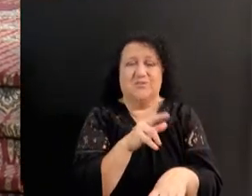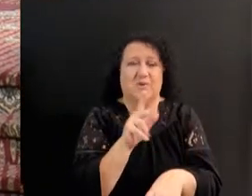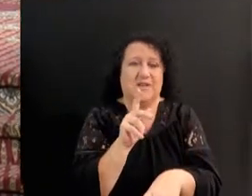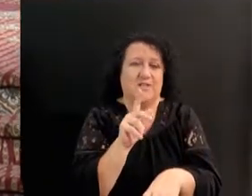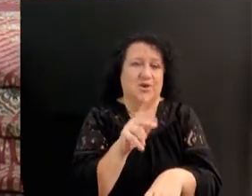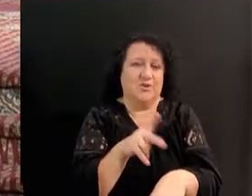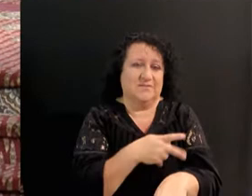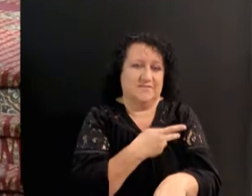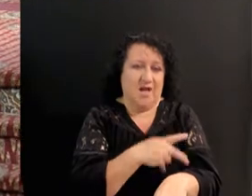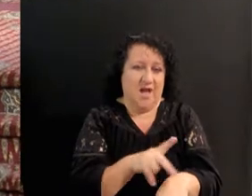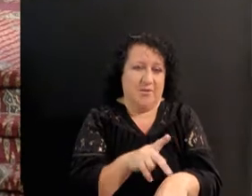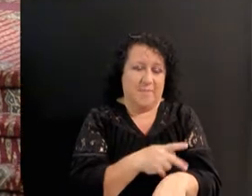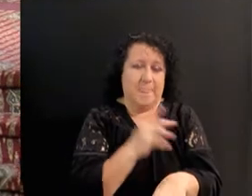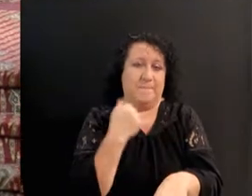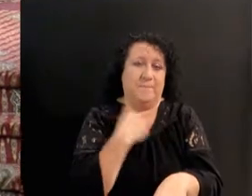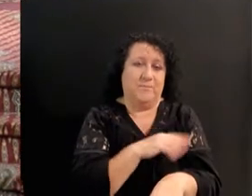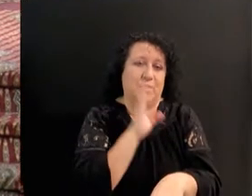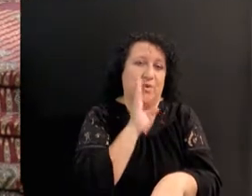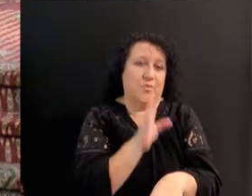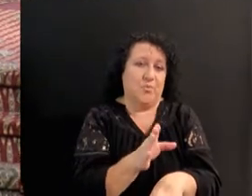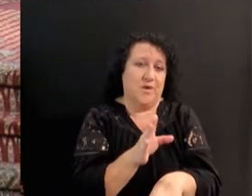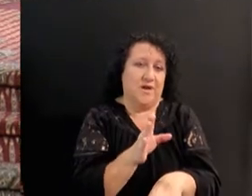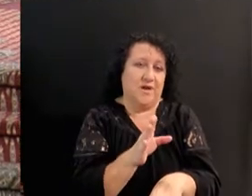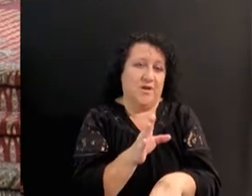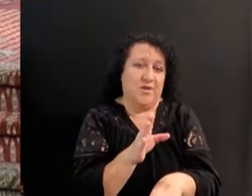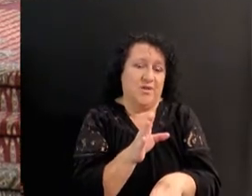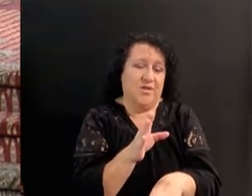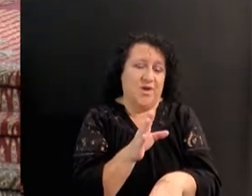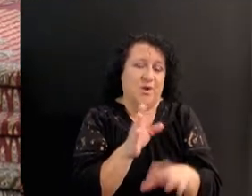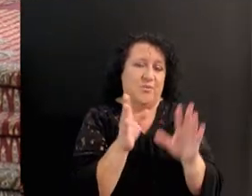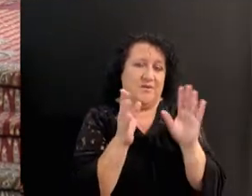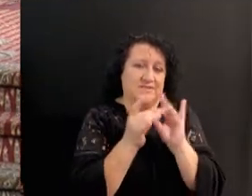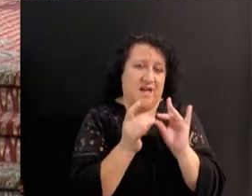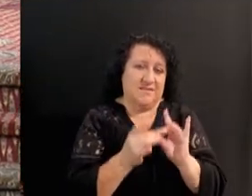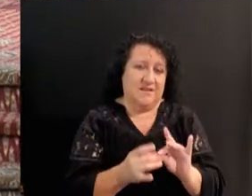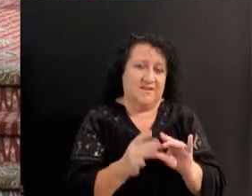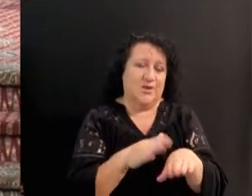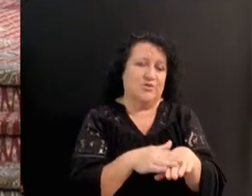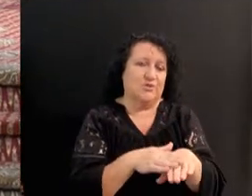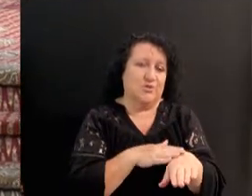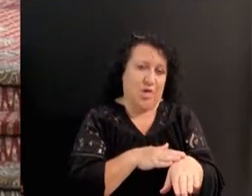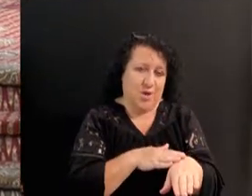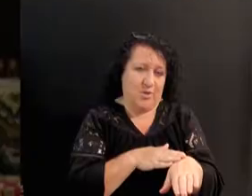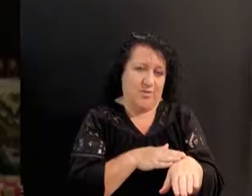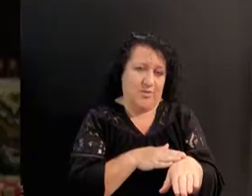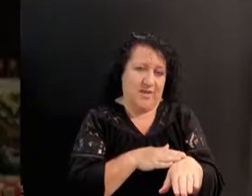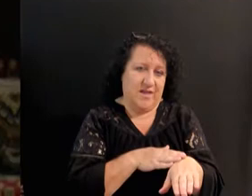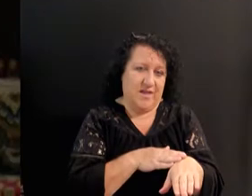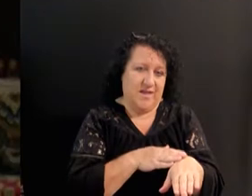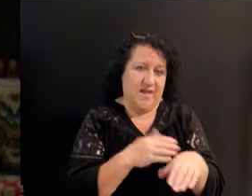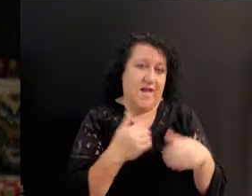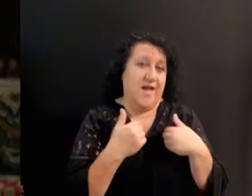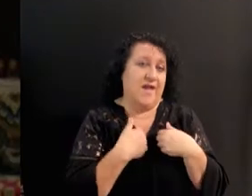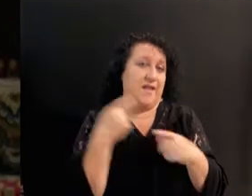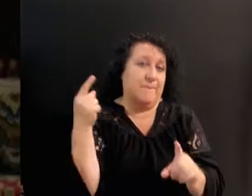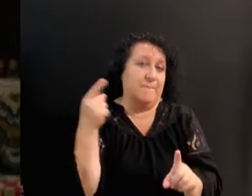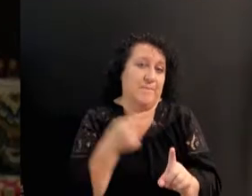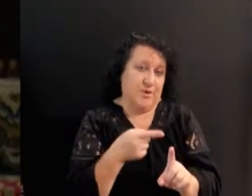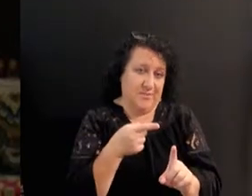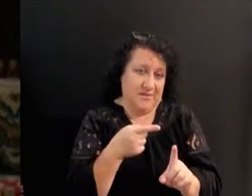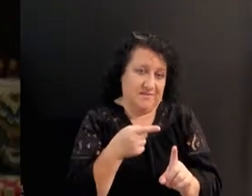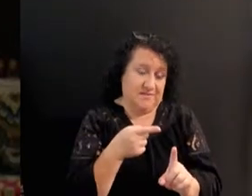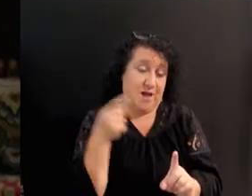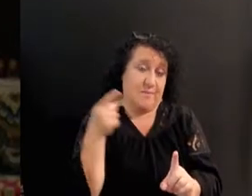We will recite it slowly and with purpose, the purpose being that there